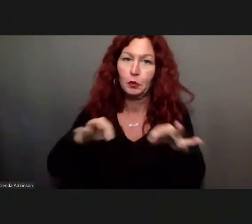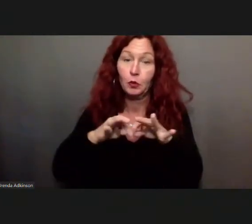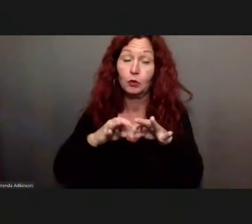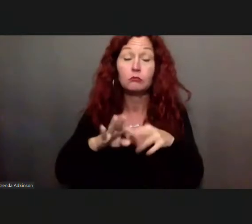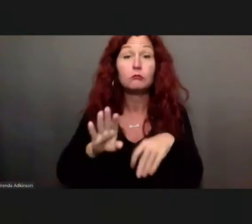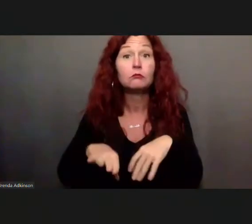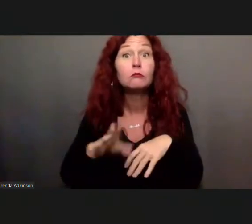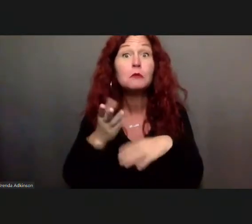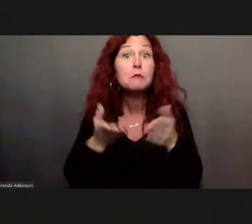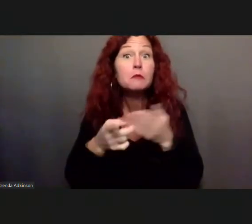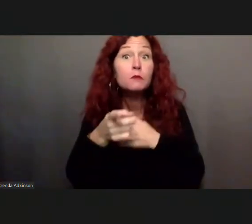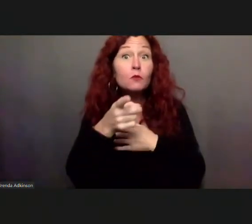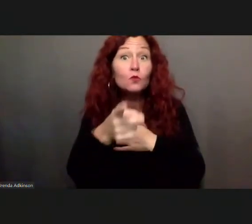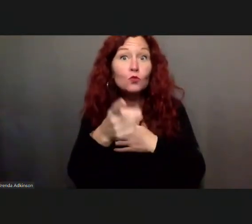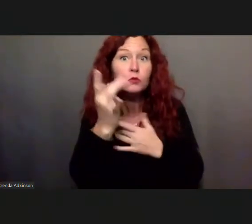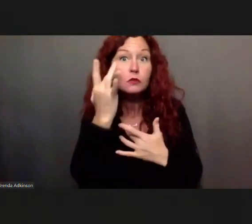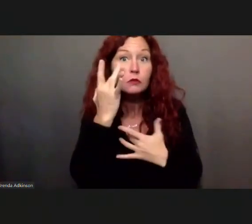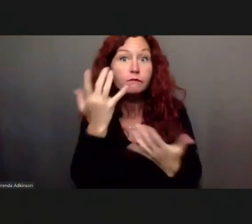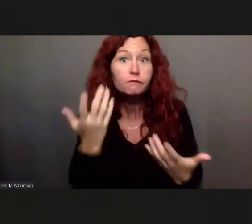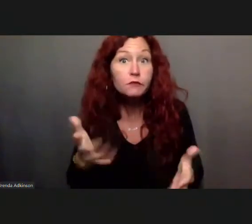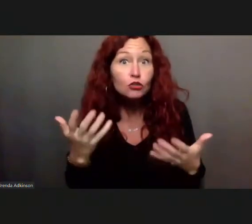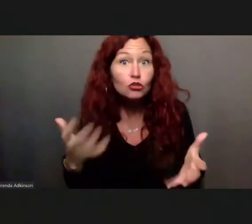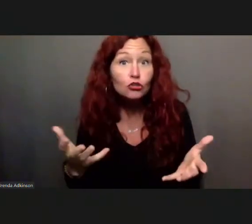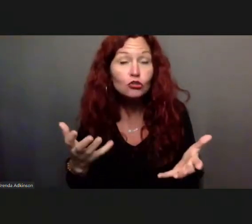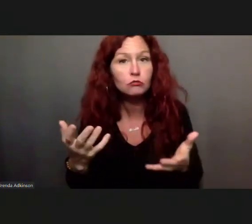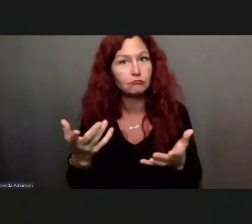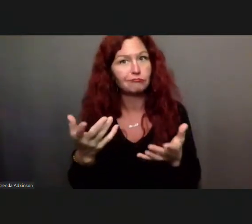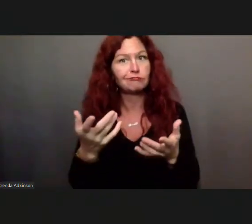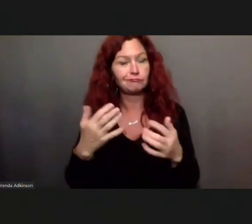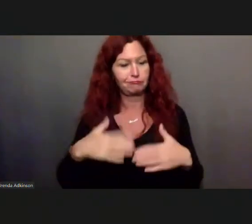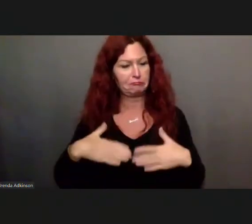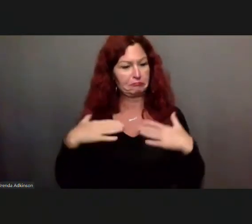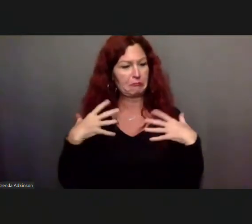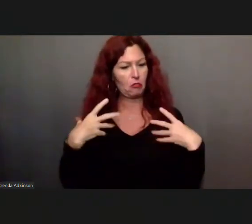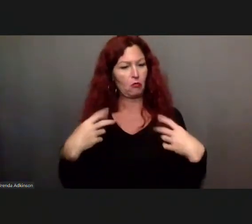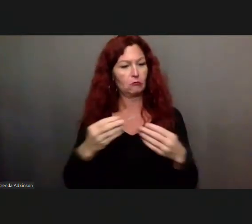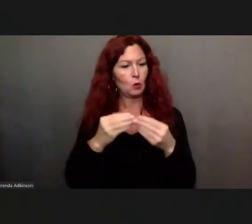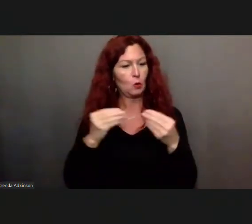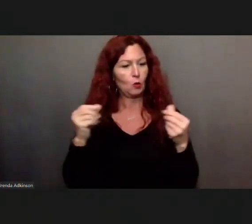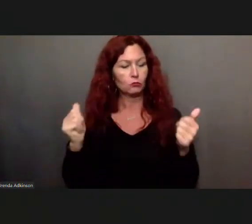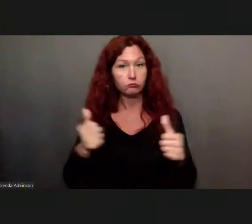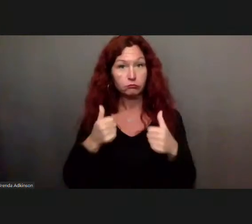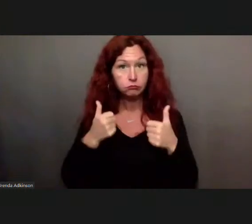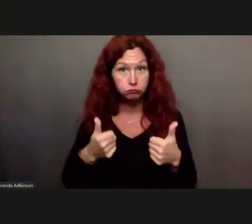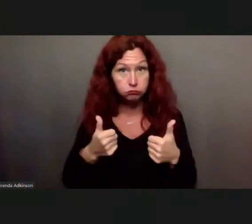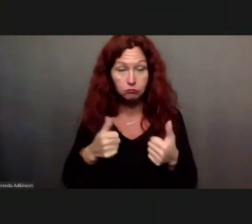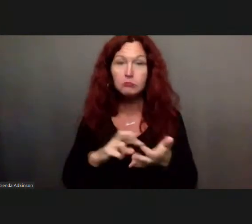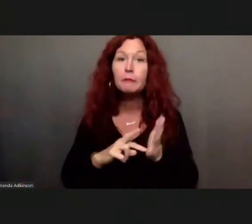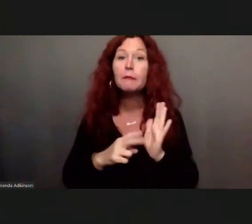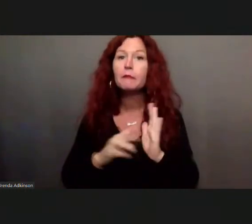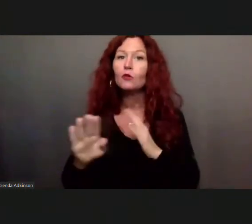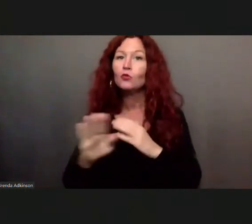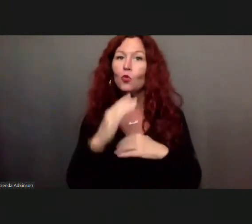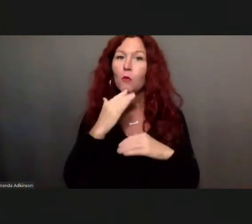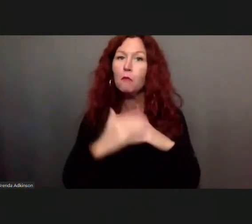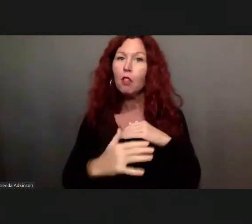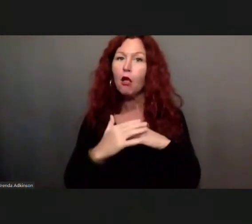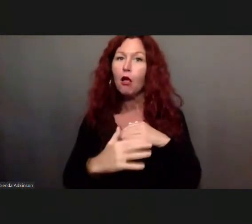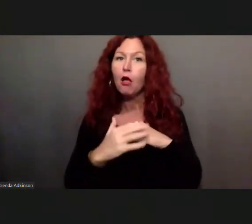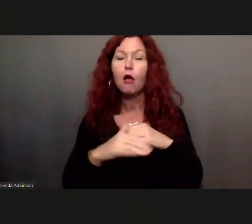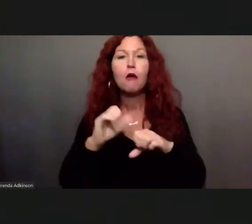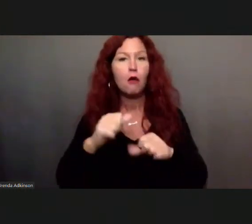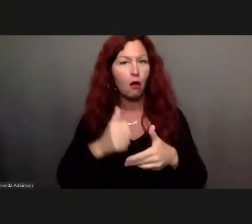with moderate to severely ill patients. We're finding a lot of success in this type of intervention, so please help. To donate,